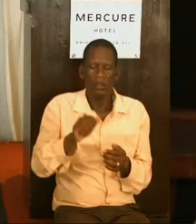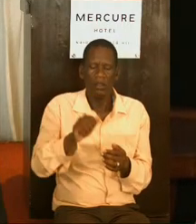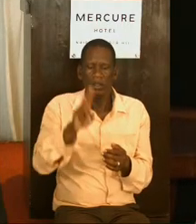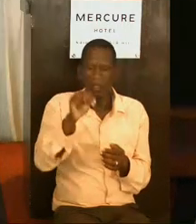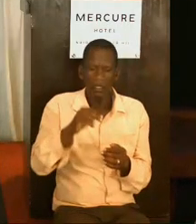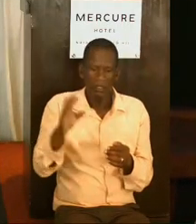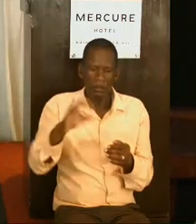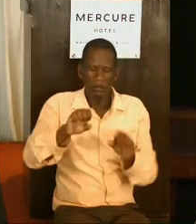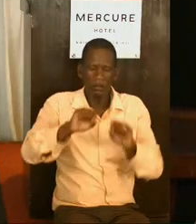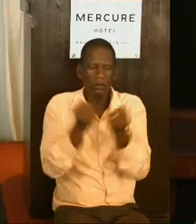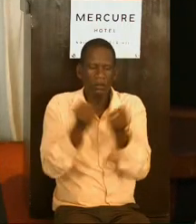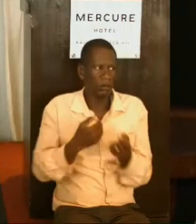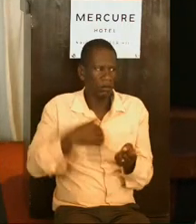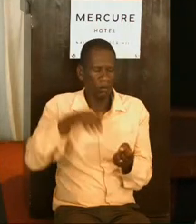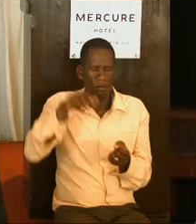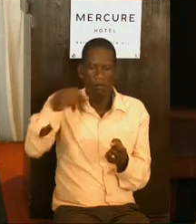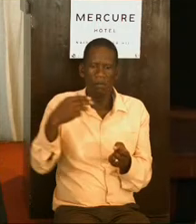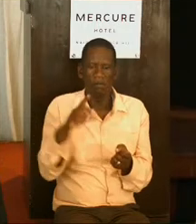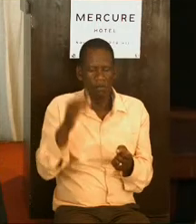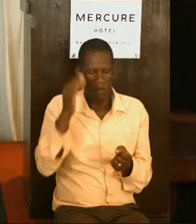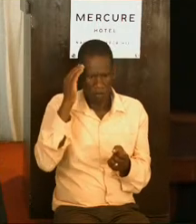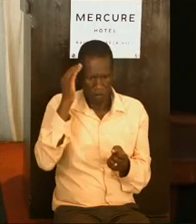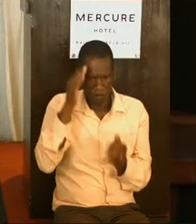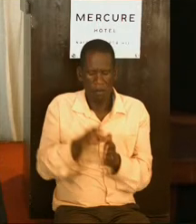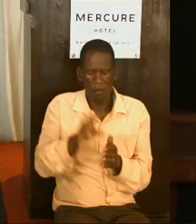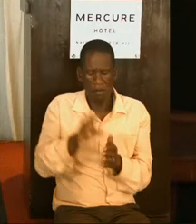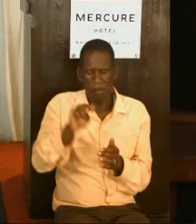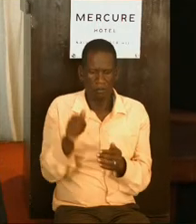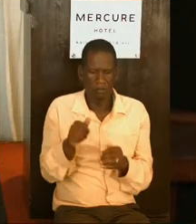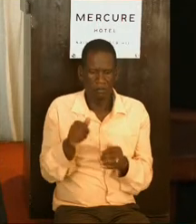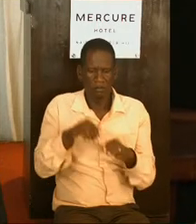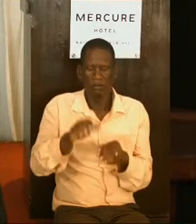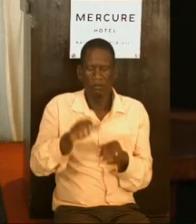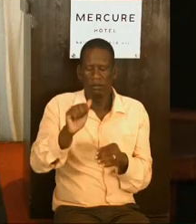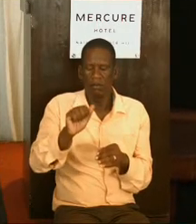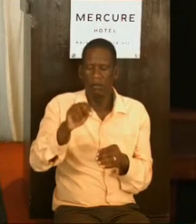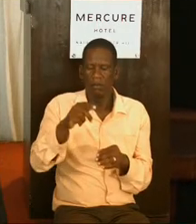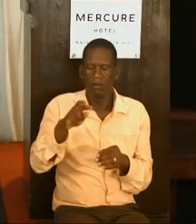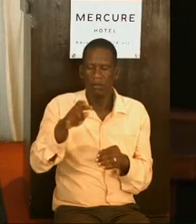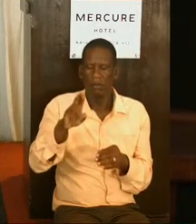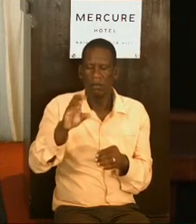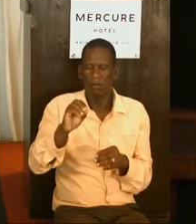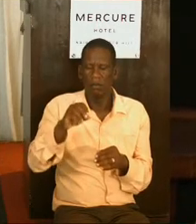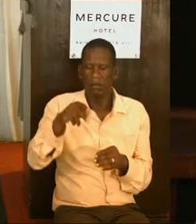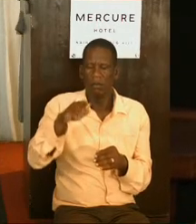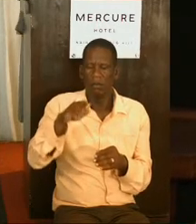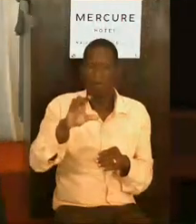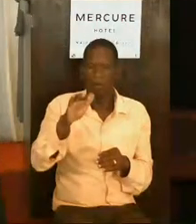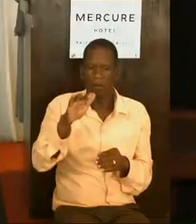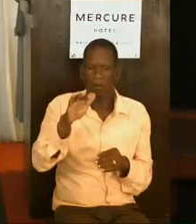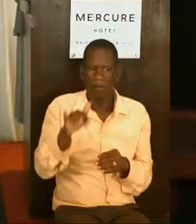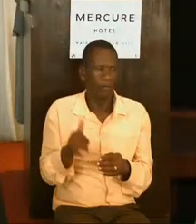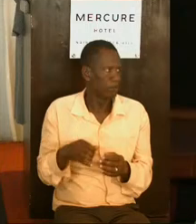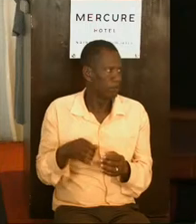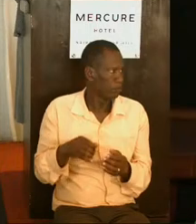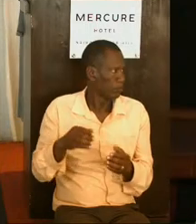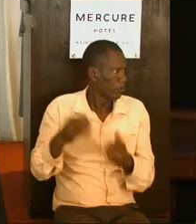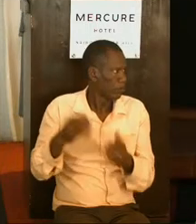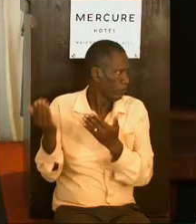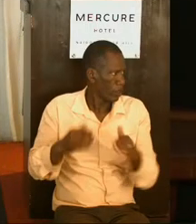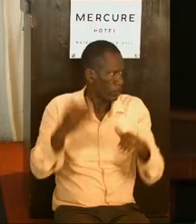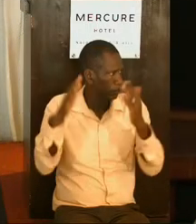she has a PhD in education and a masters in anthropology please welcome professor mahio